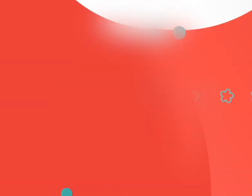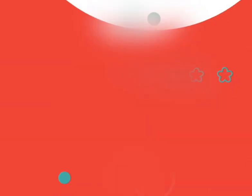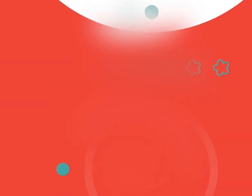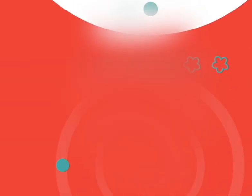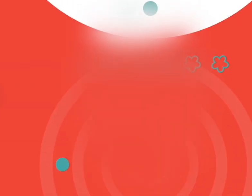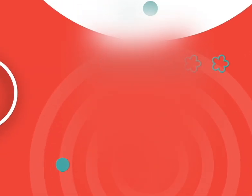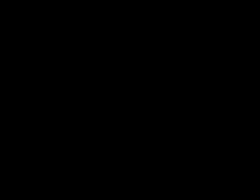Agent